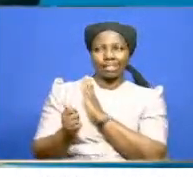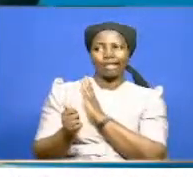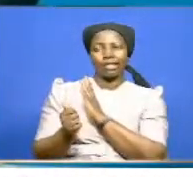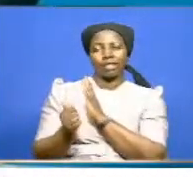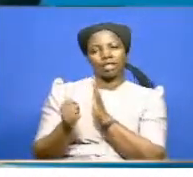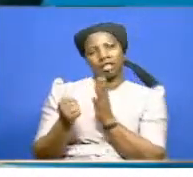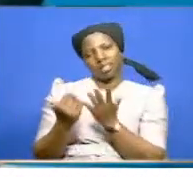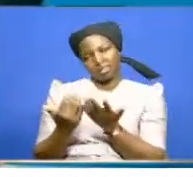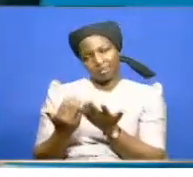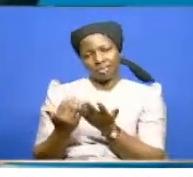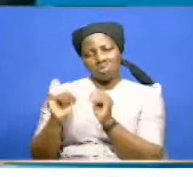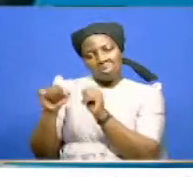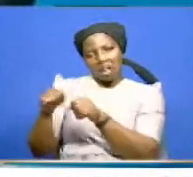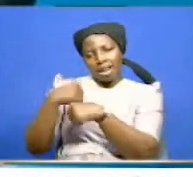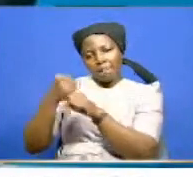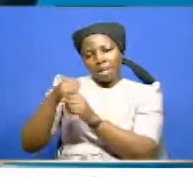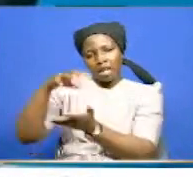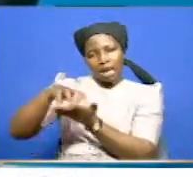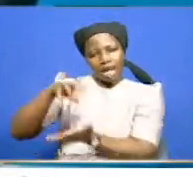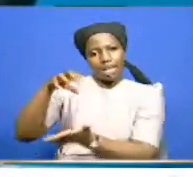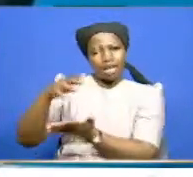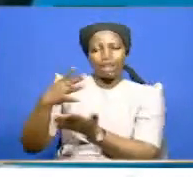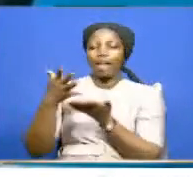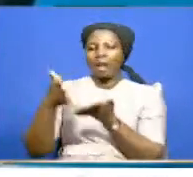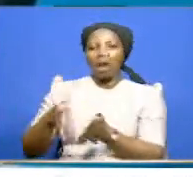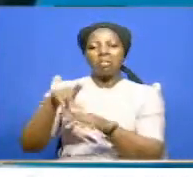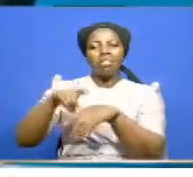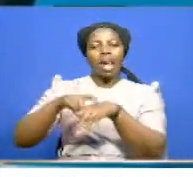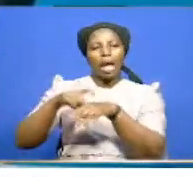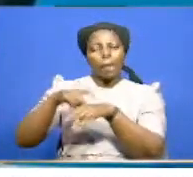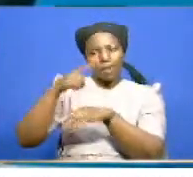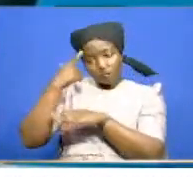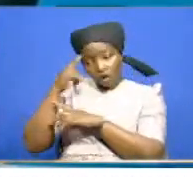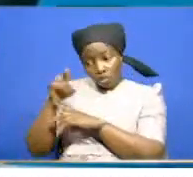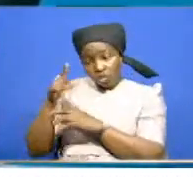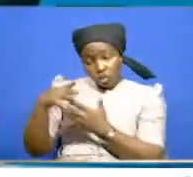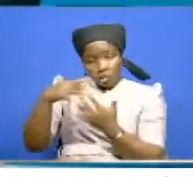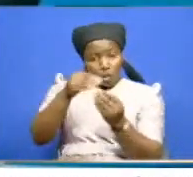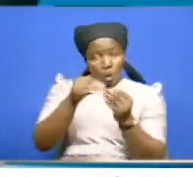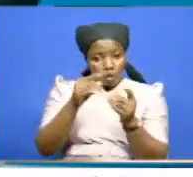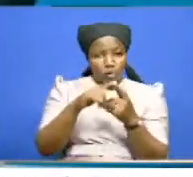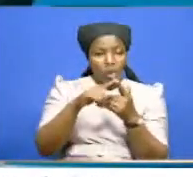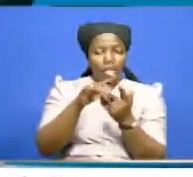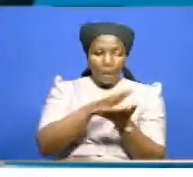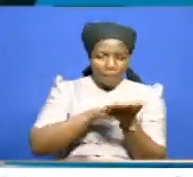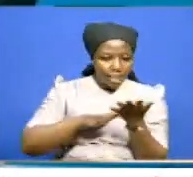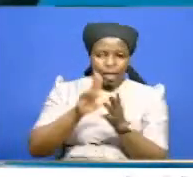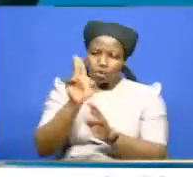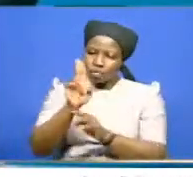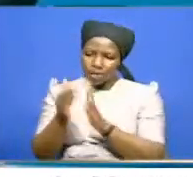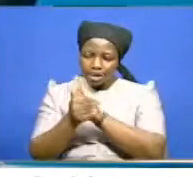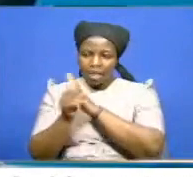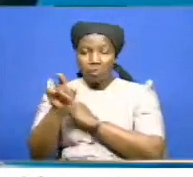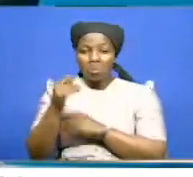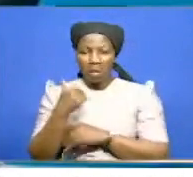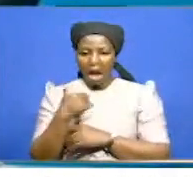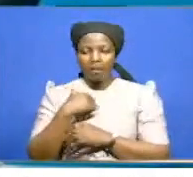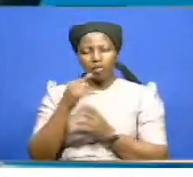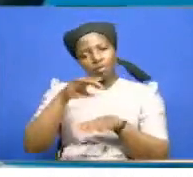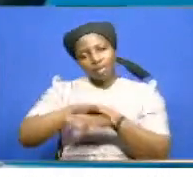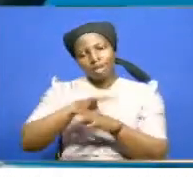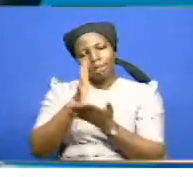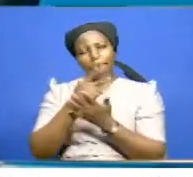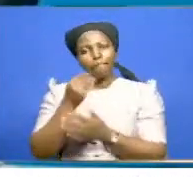baker, it's now a high time to now go to the basics. Use the skills that you have to generate some income.